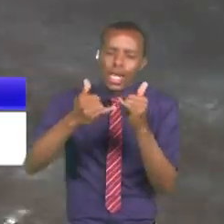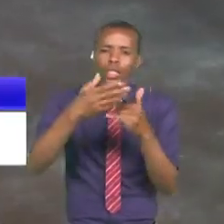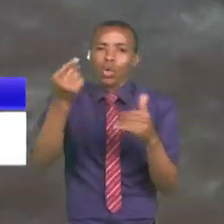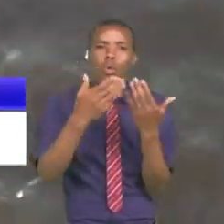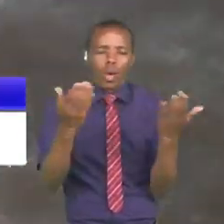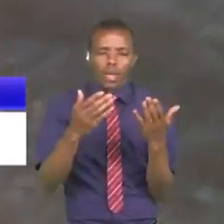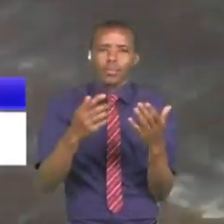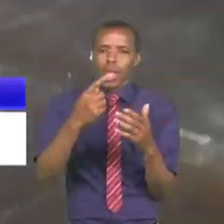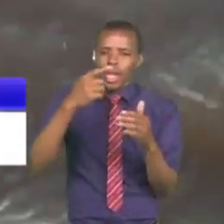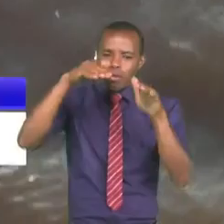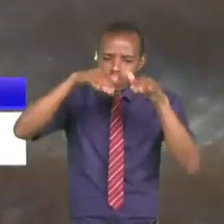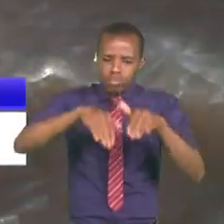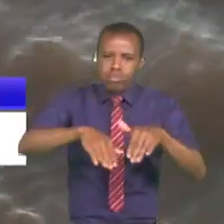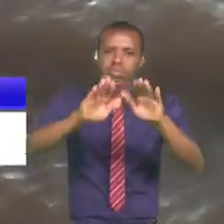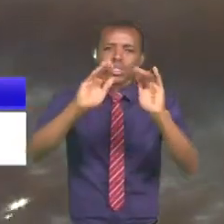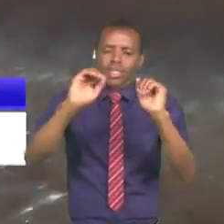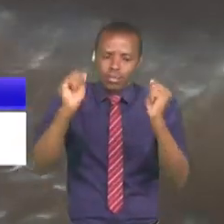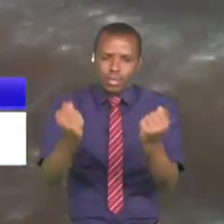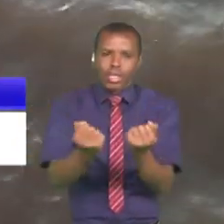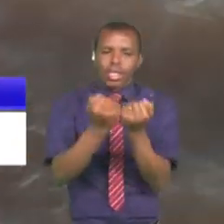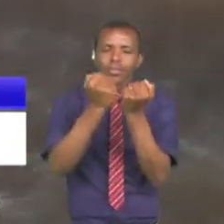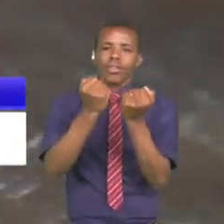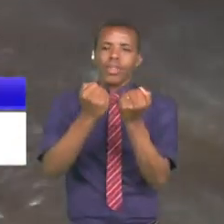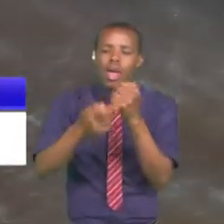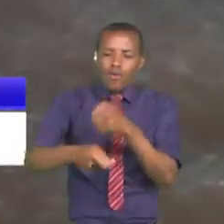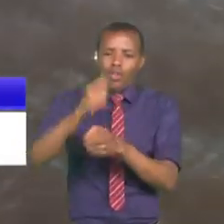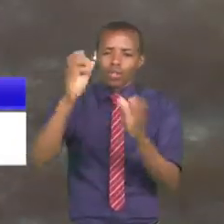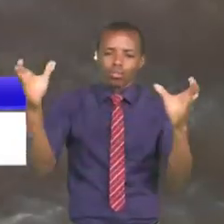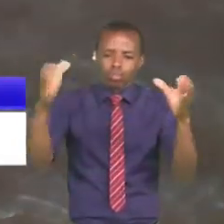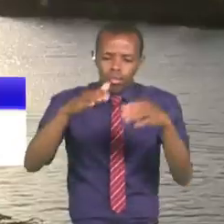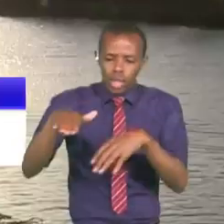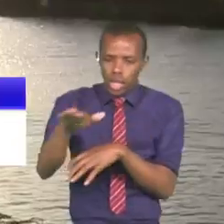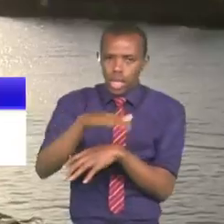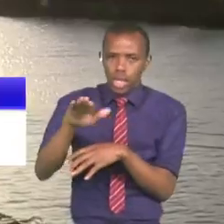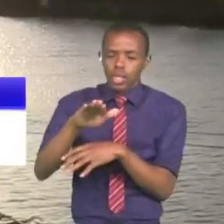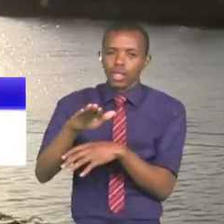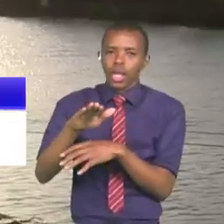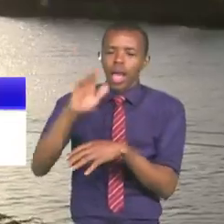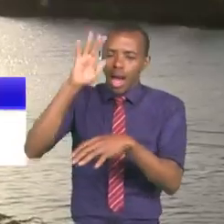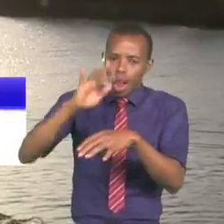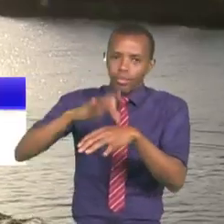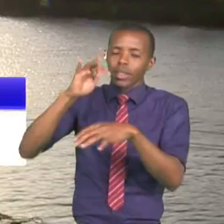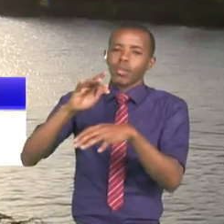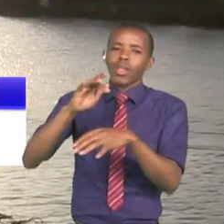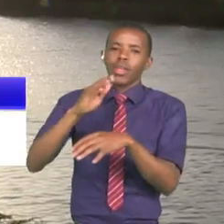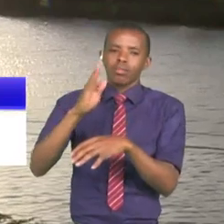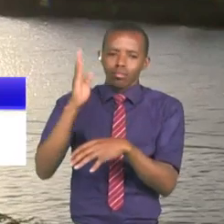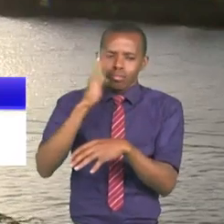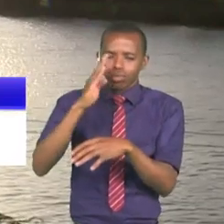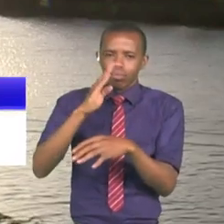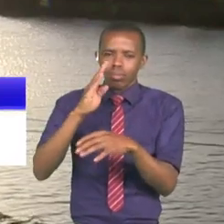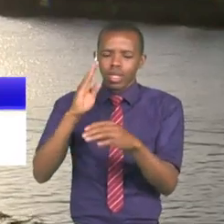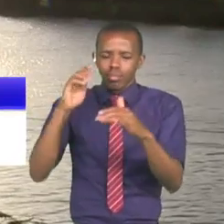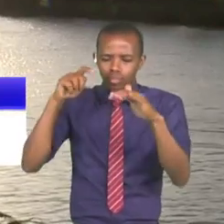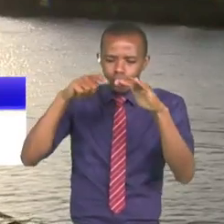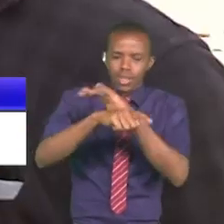The ocean is also a safe haven for the fishing community around here who are affected by the waste that streams down to